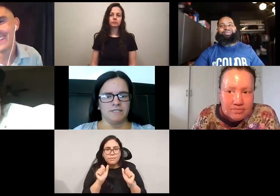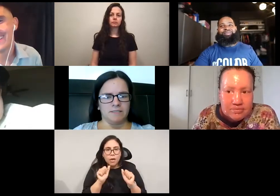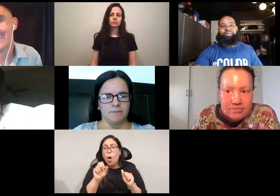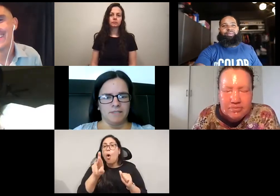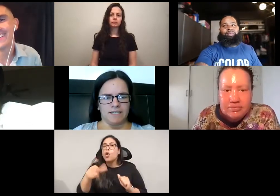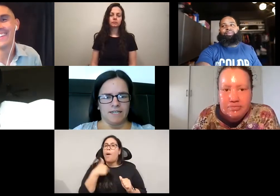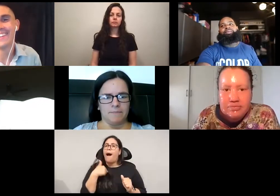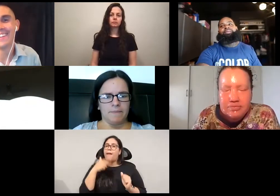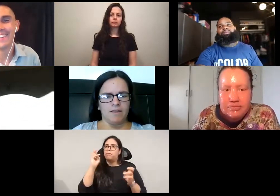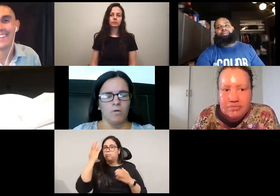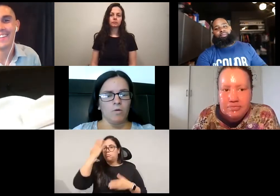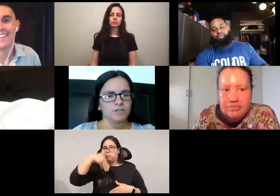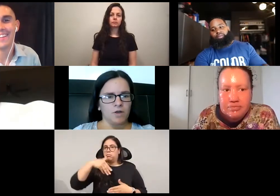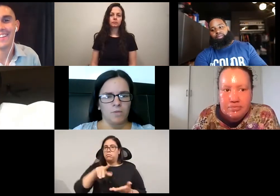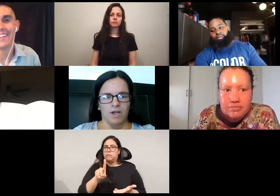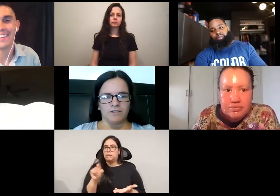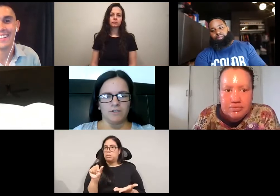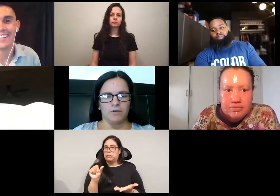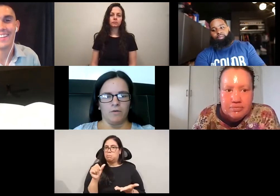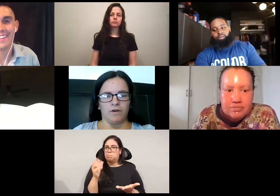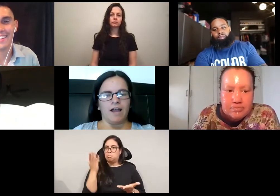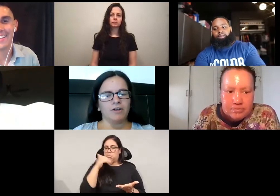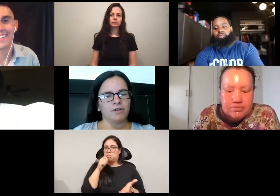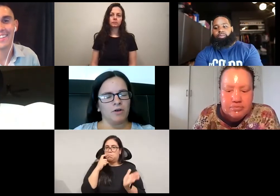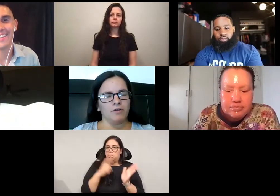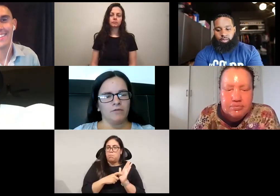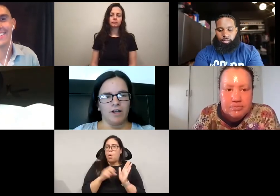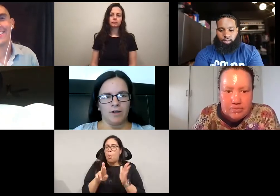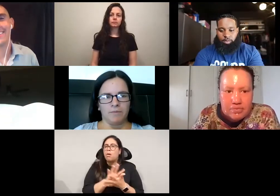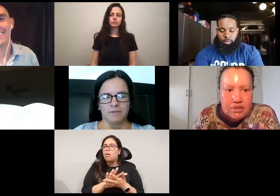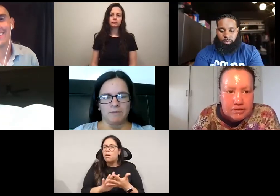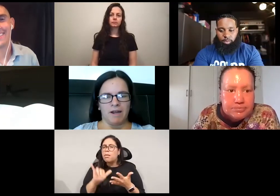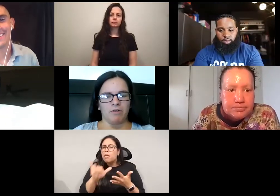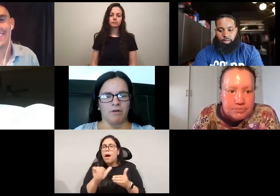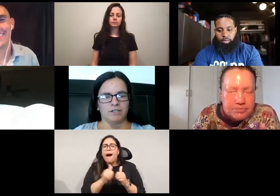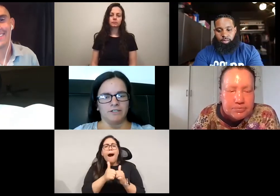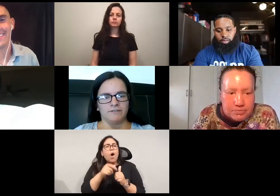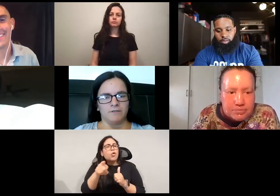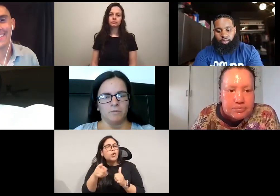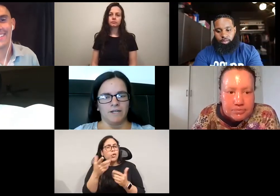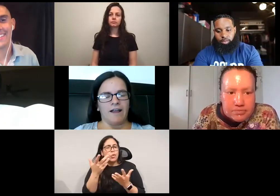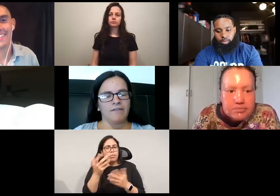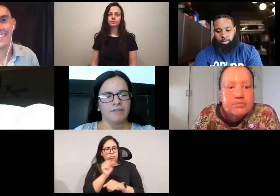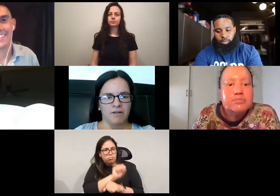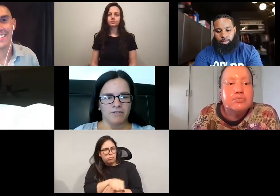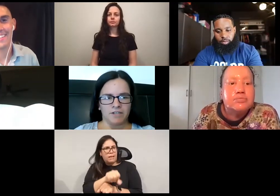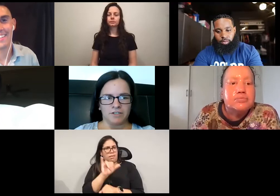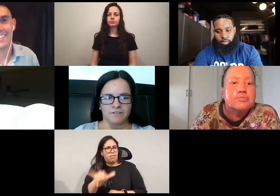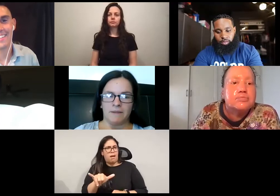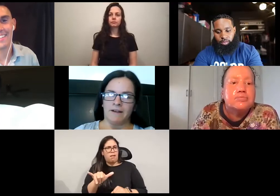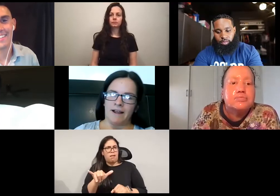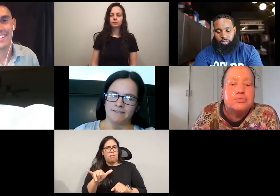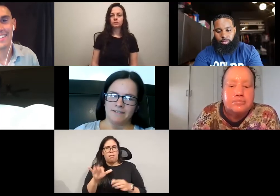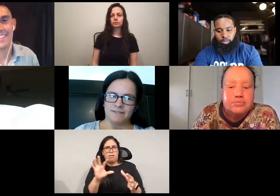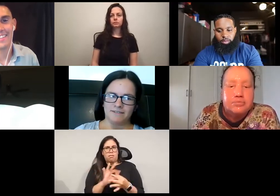invisible disability, or so on and so forth? How do you overcome those microaggressions when having conversations